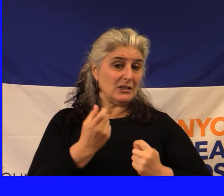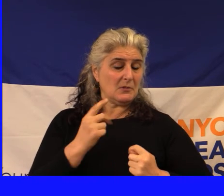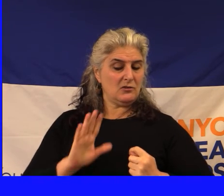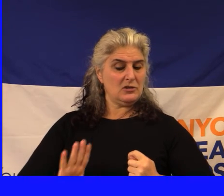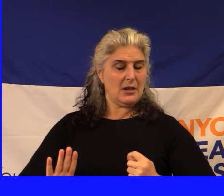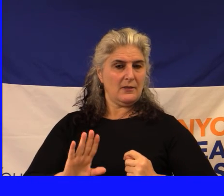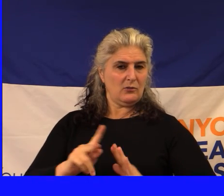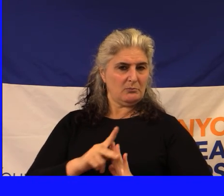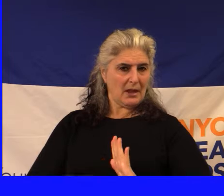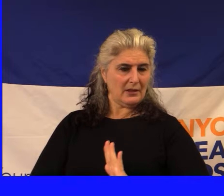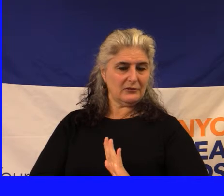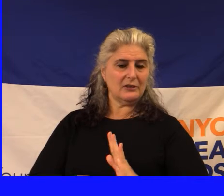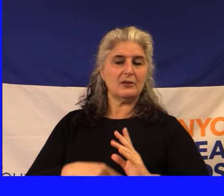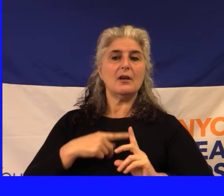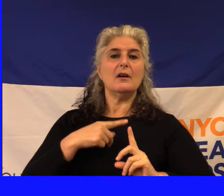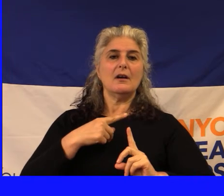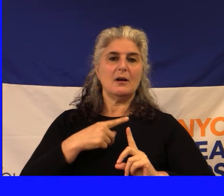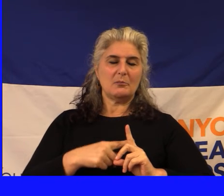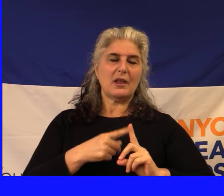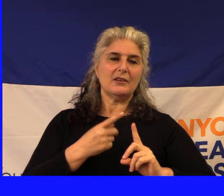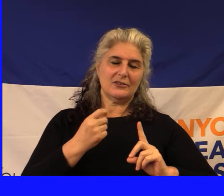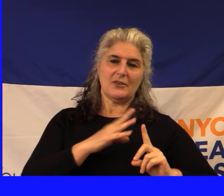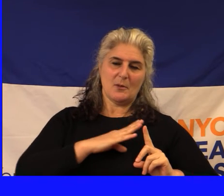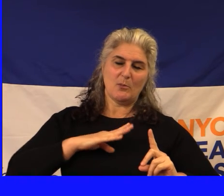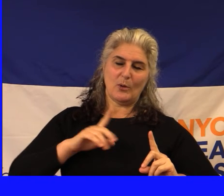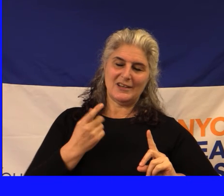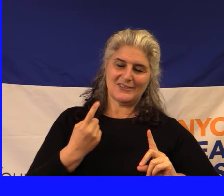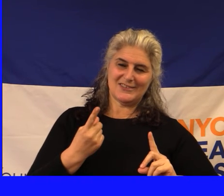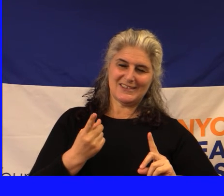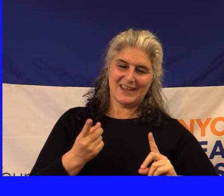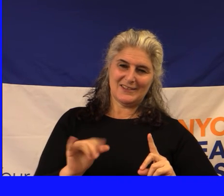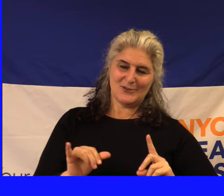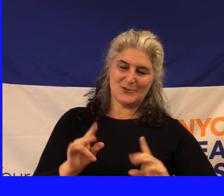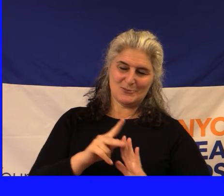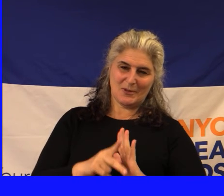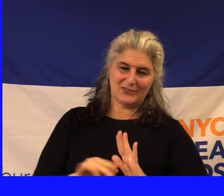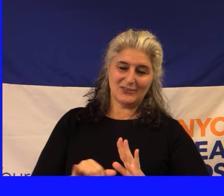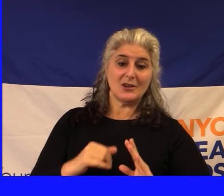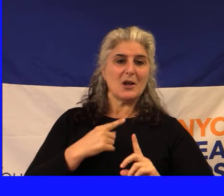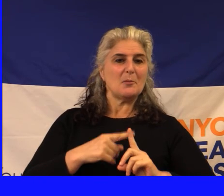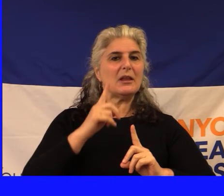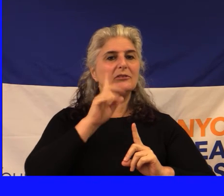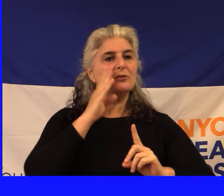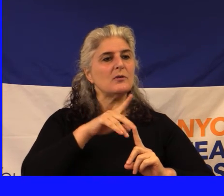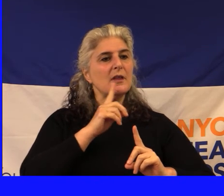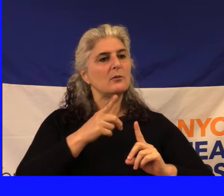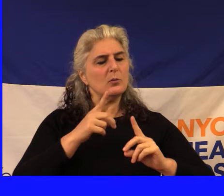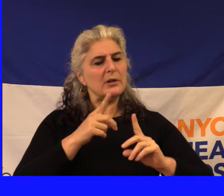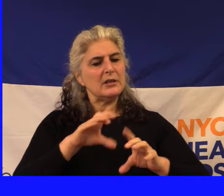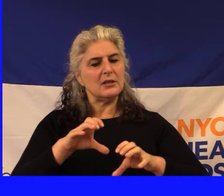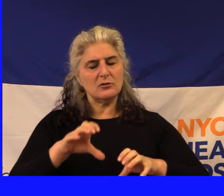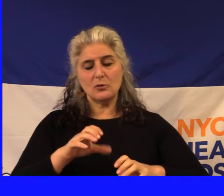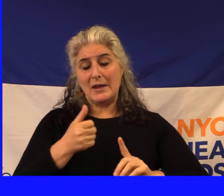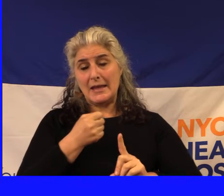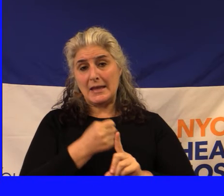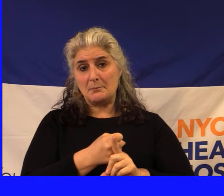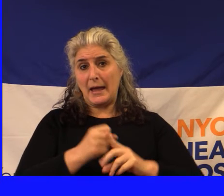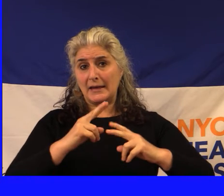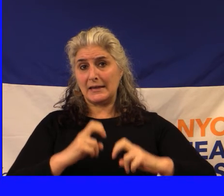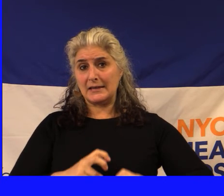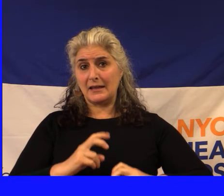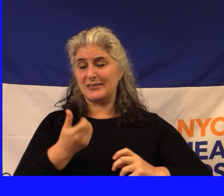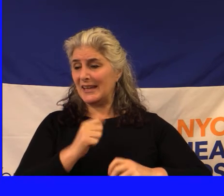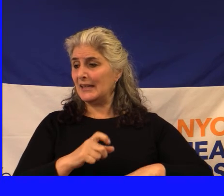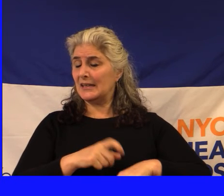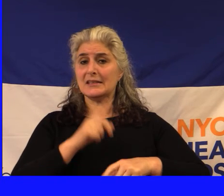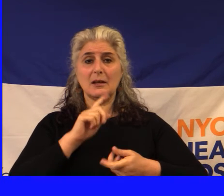and as well as the board. And we perform impact analysis whenever there's a policy or rule changes so we can forecast